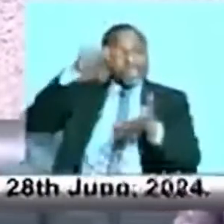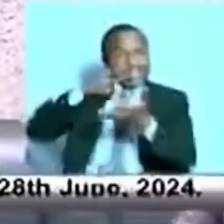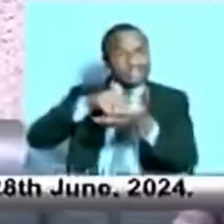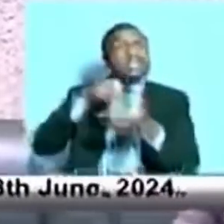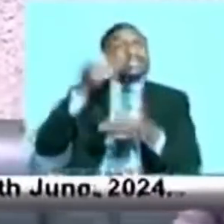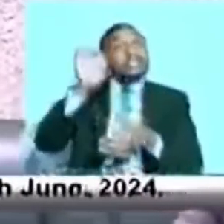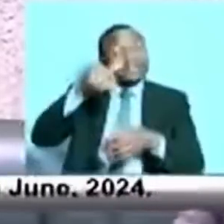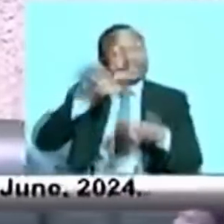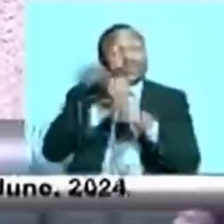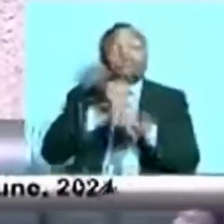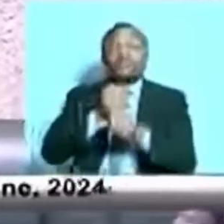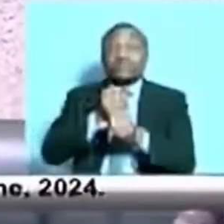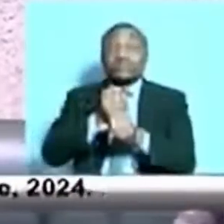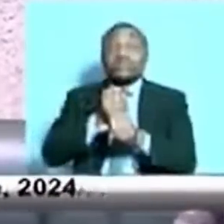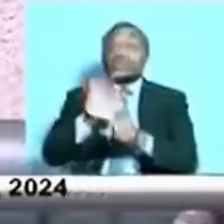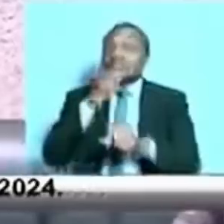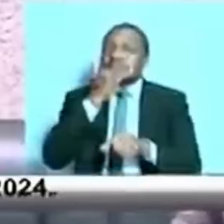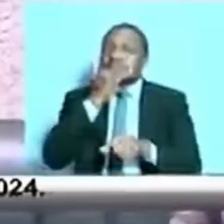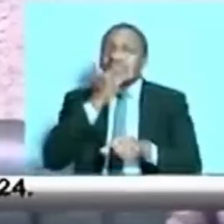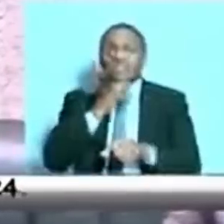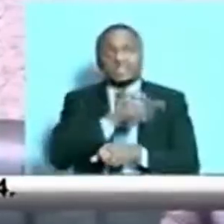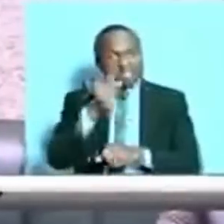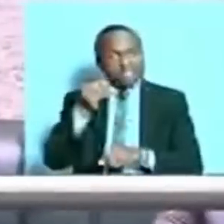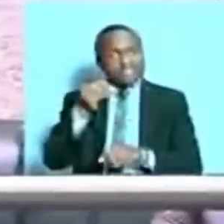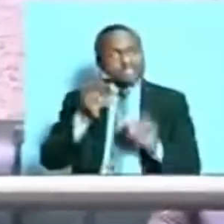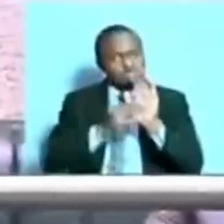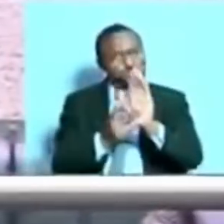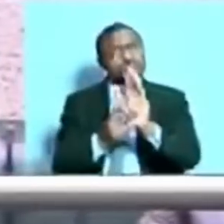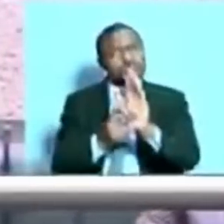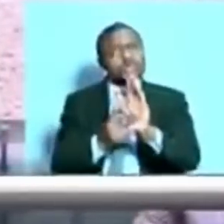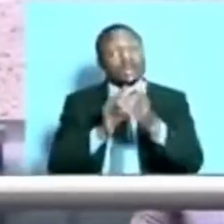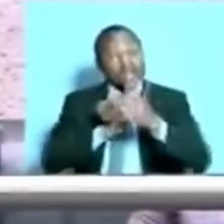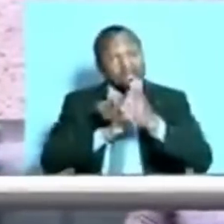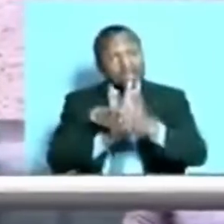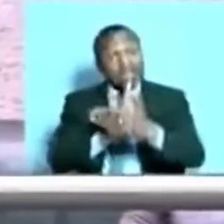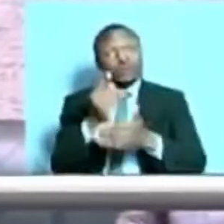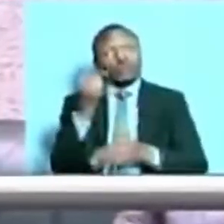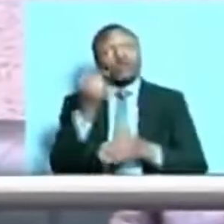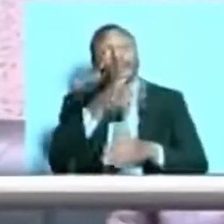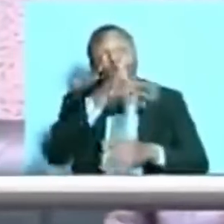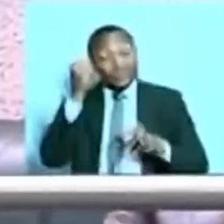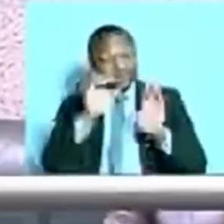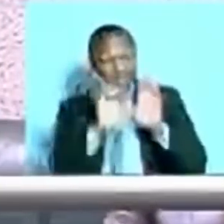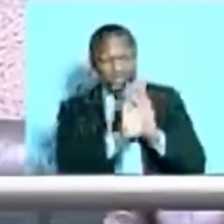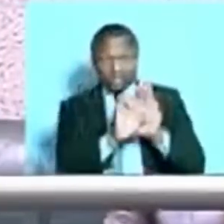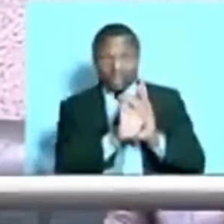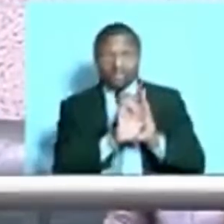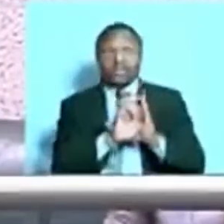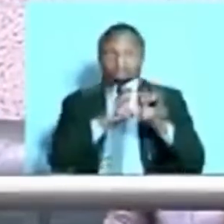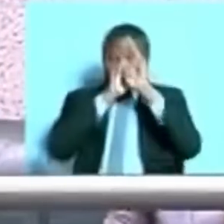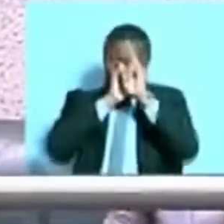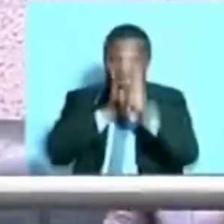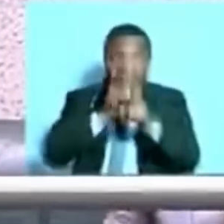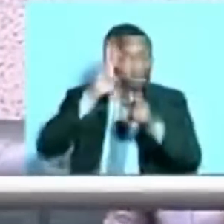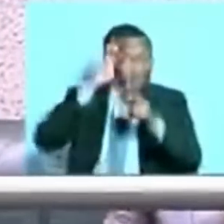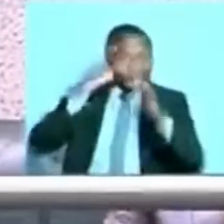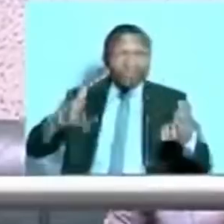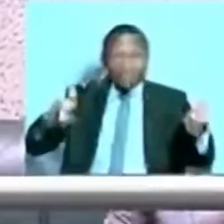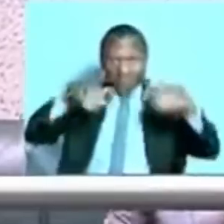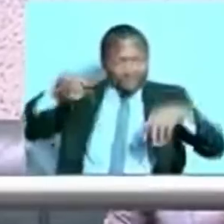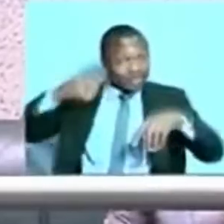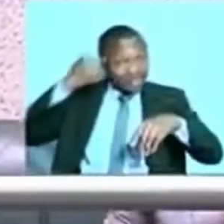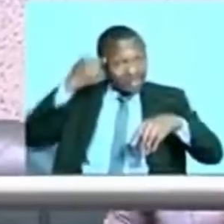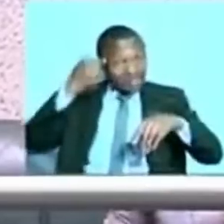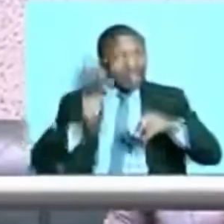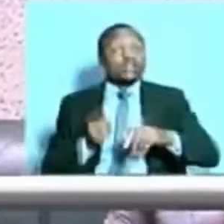made a mistake. That is the hallmark of leadership. And one best example is the Minister for Local Government. Or whenever he